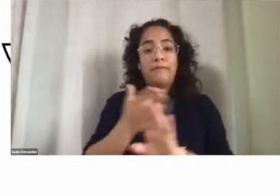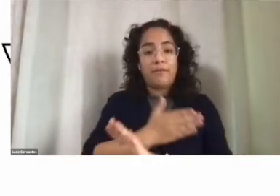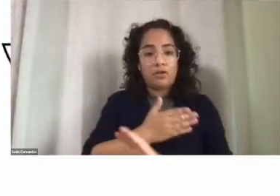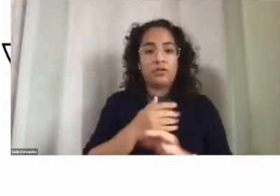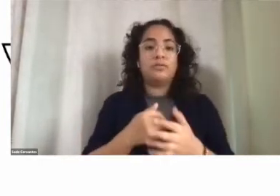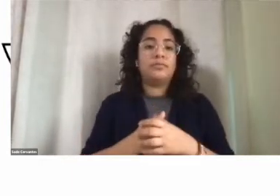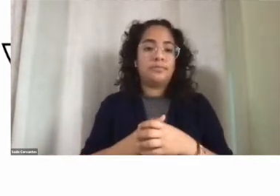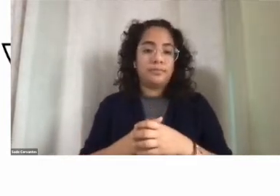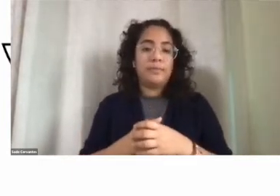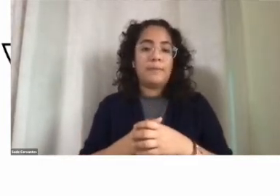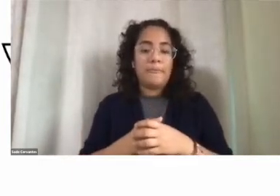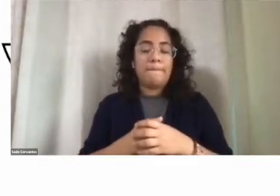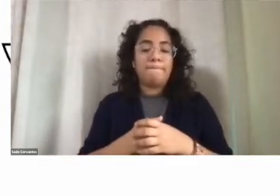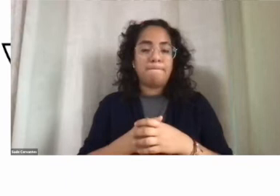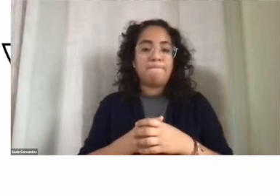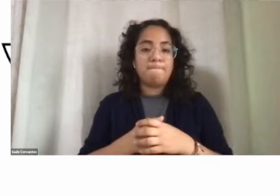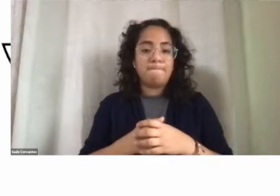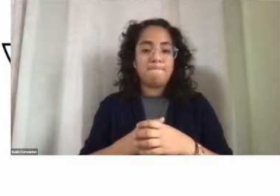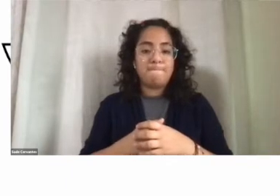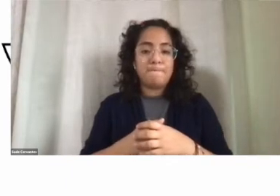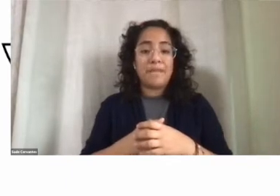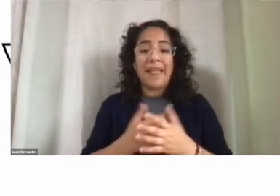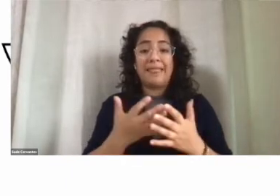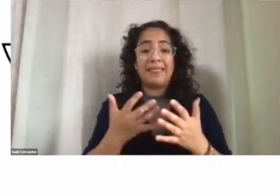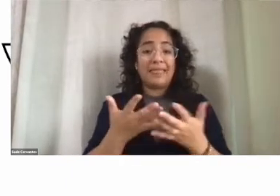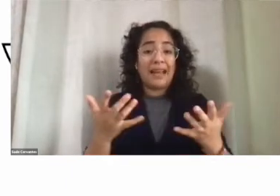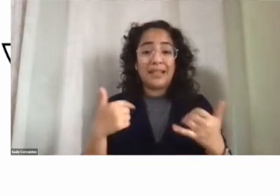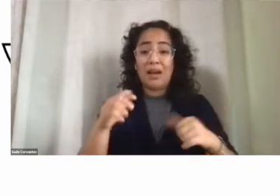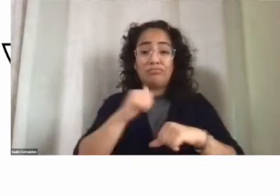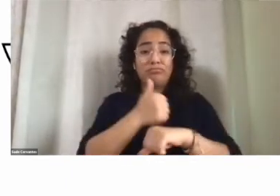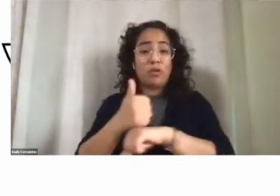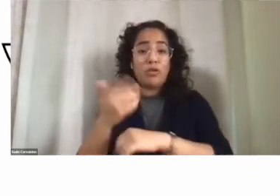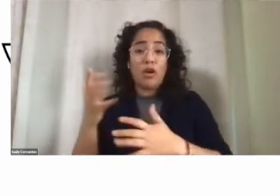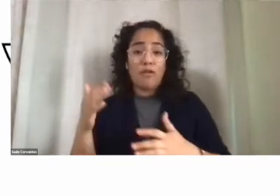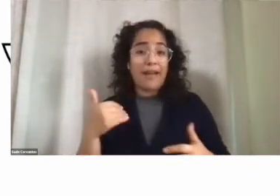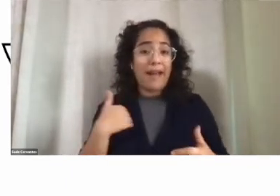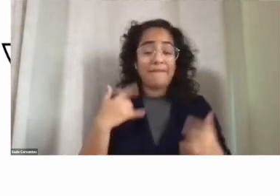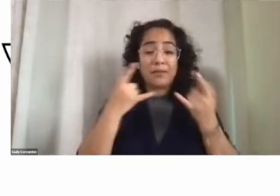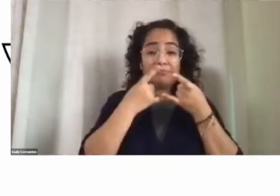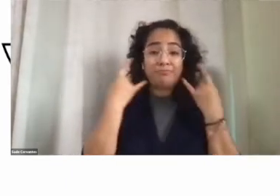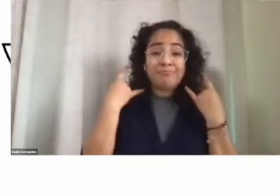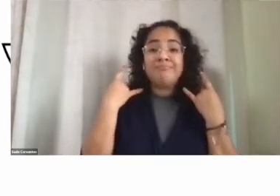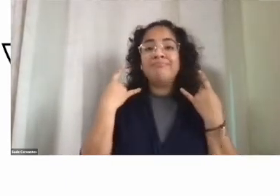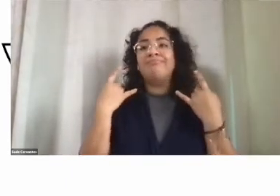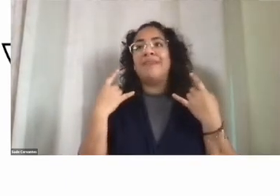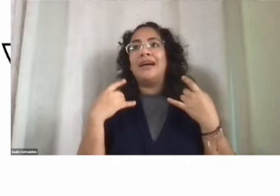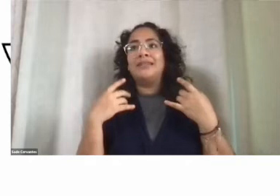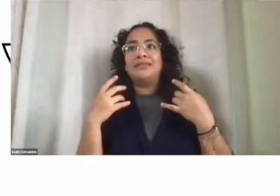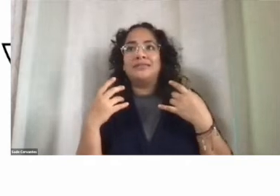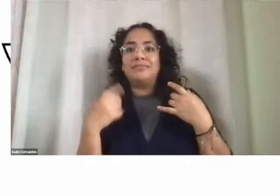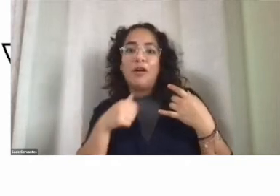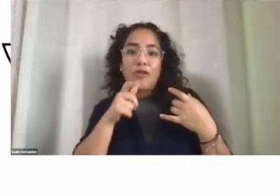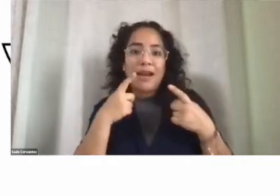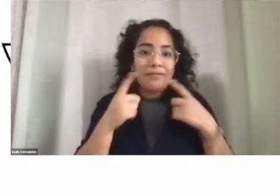in place at this point are not sufficient. One-way masking is less effective than if we were all